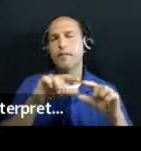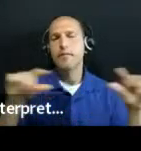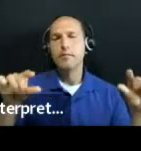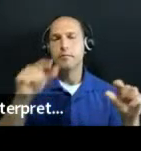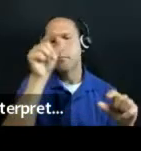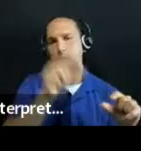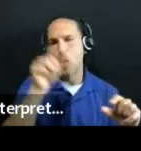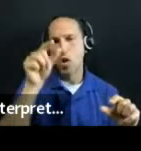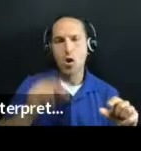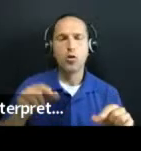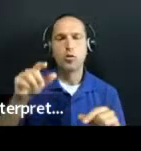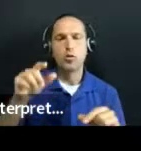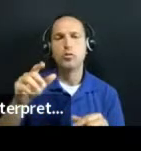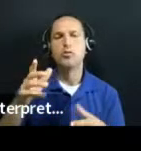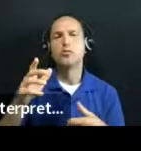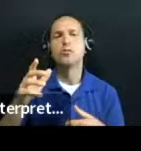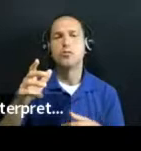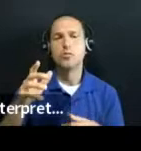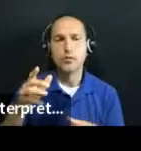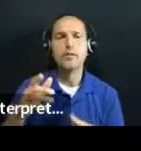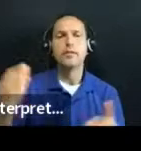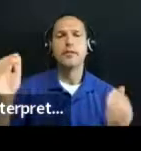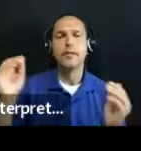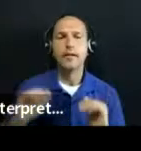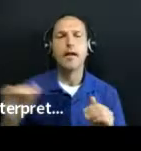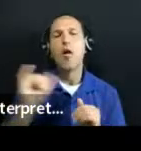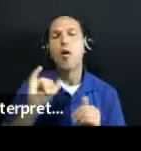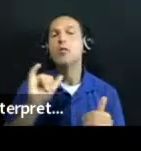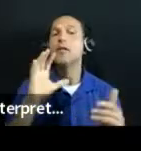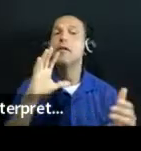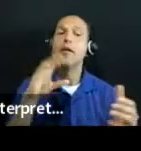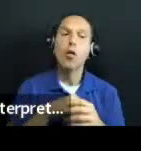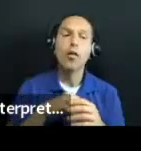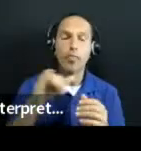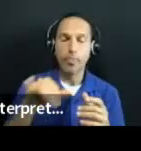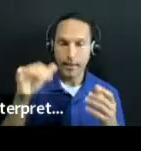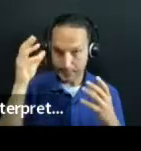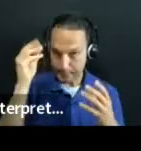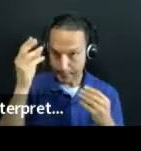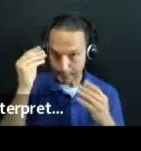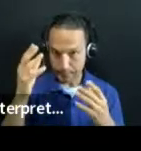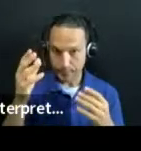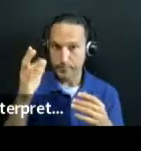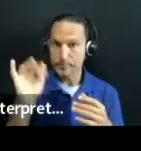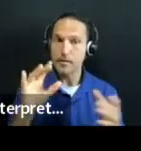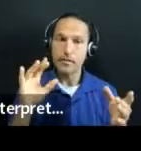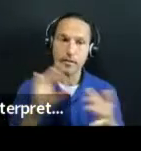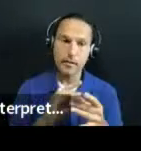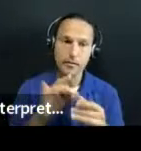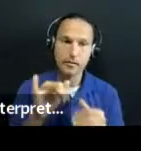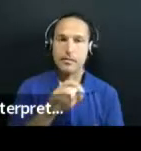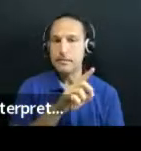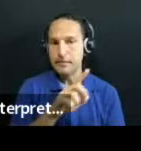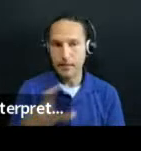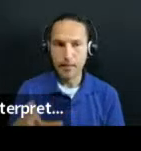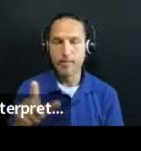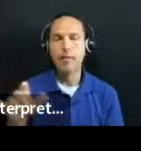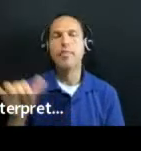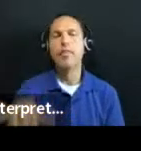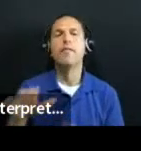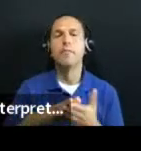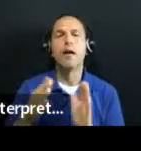mean. And then once again, include the data, a link to download the data as a